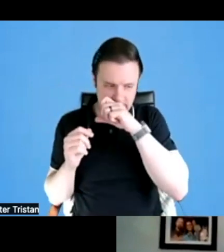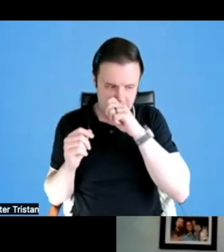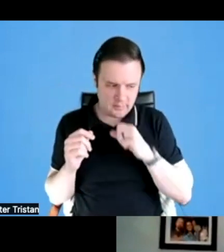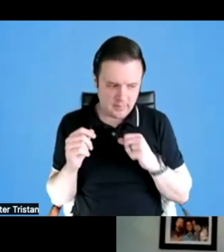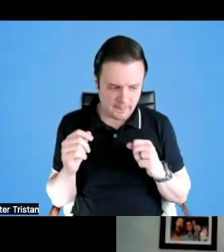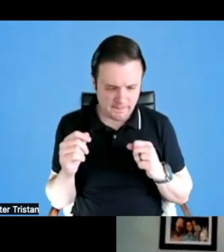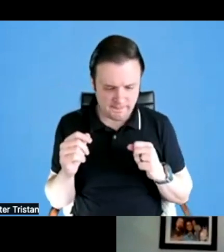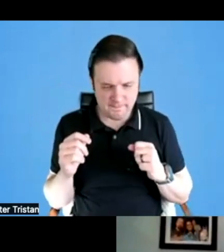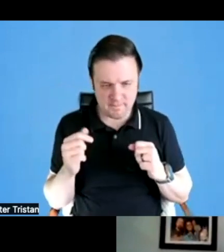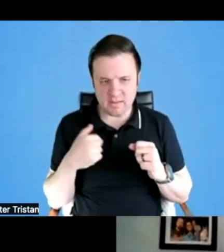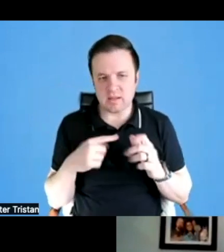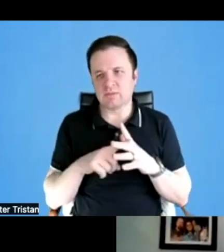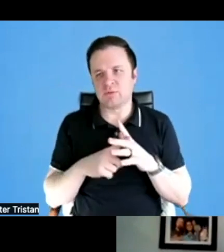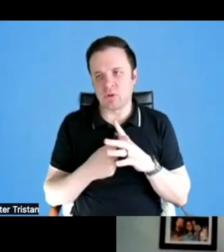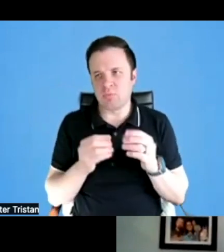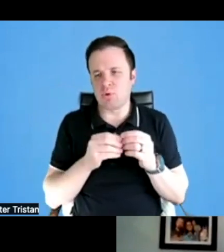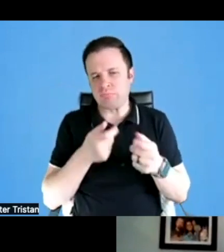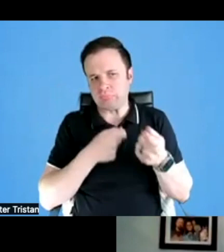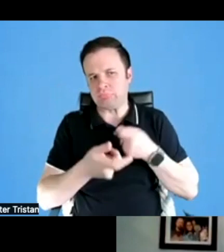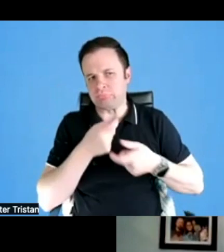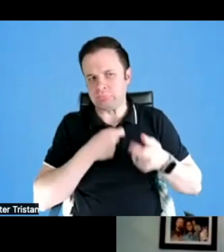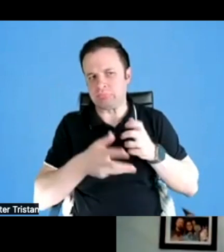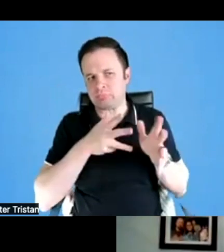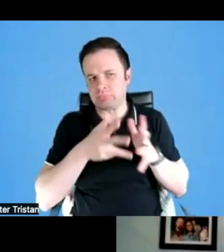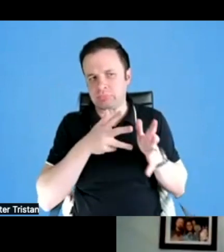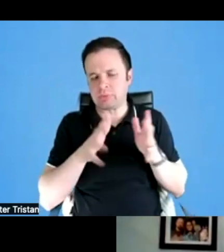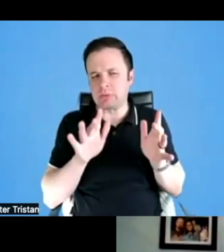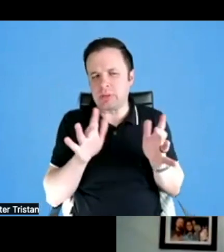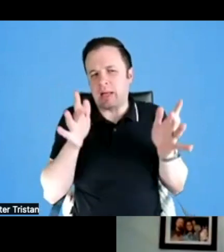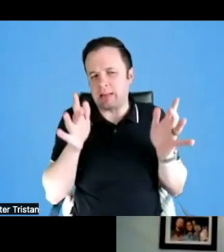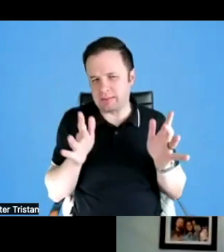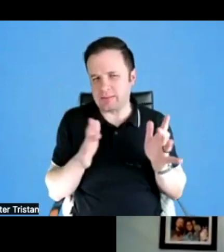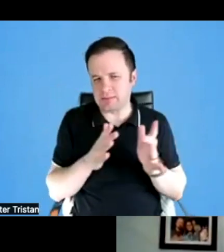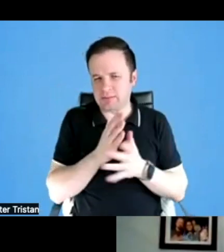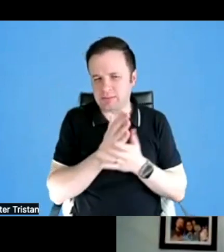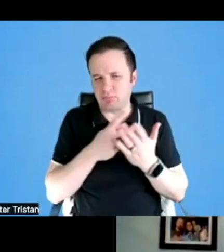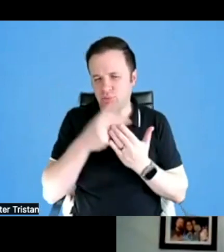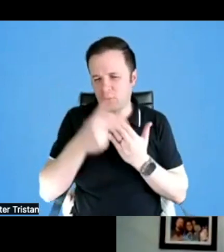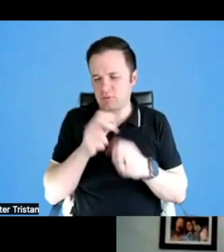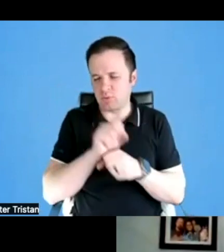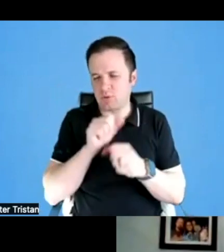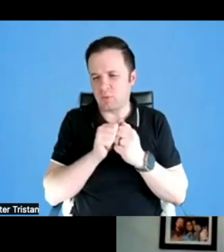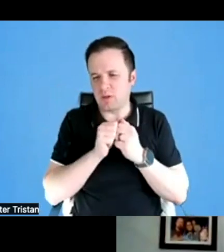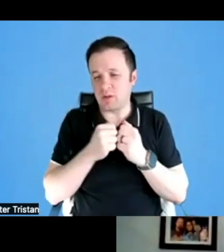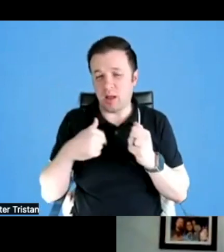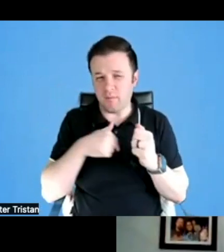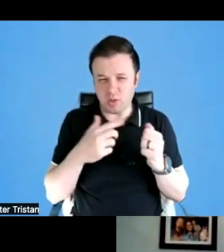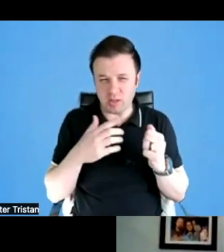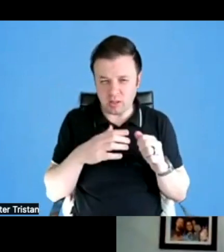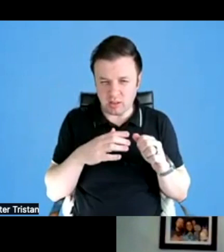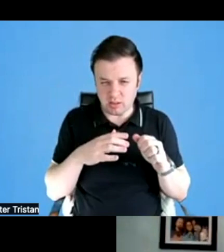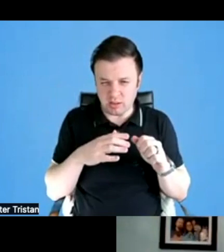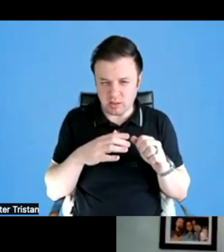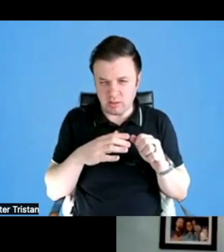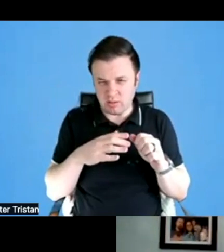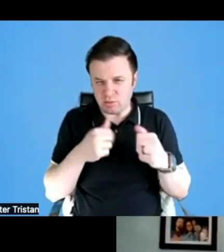I've started engaging lightly in conversations with some programs that I work with to say, like, have we explored their